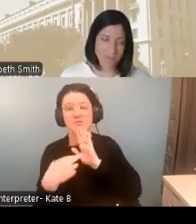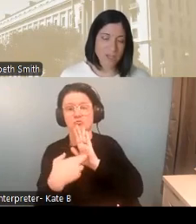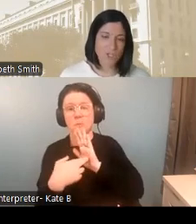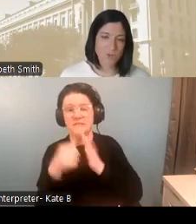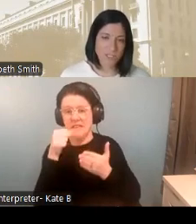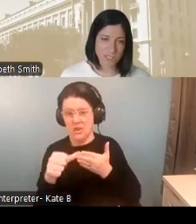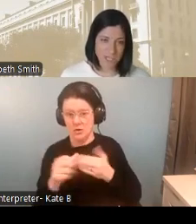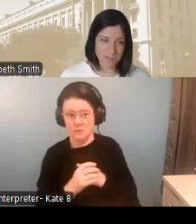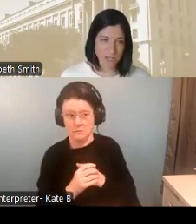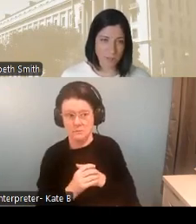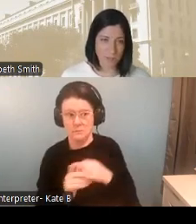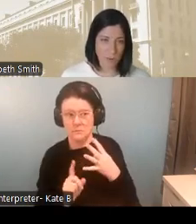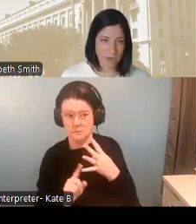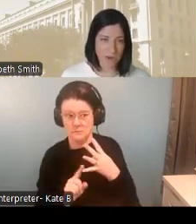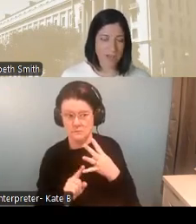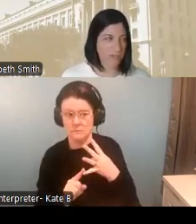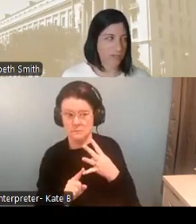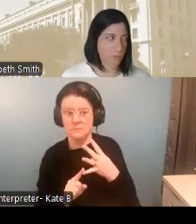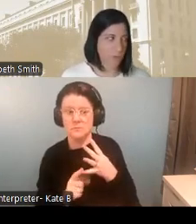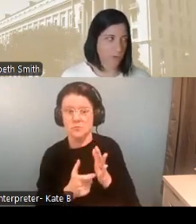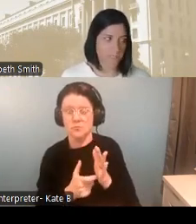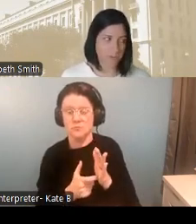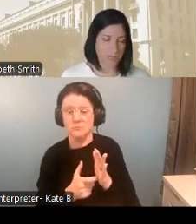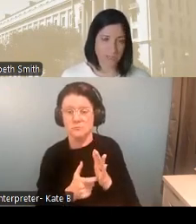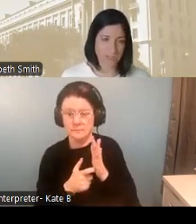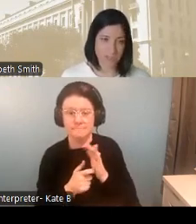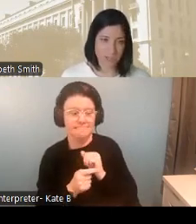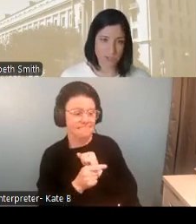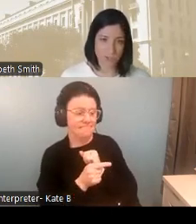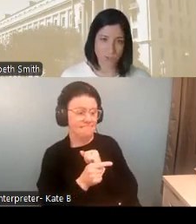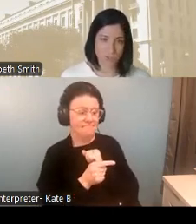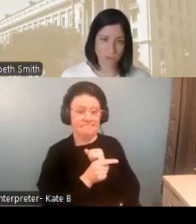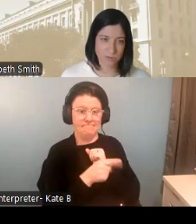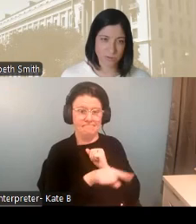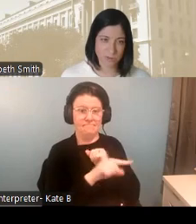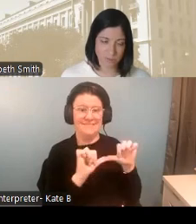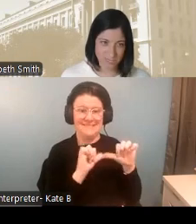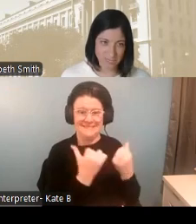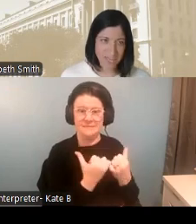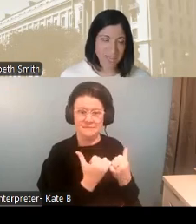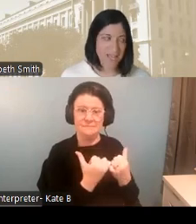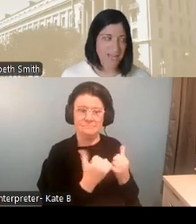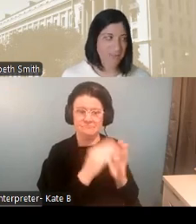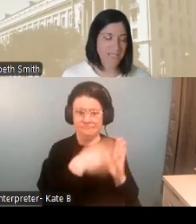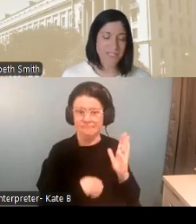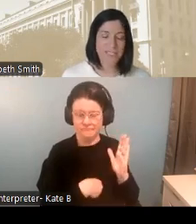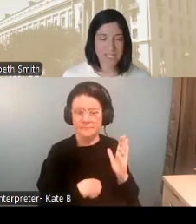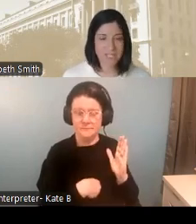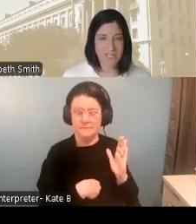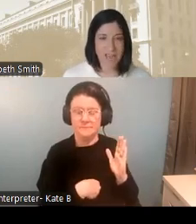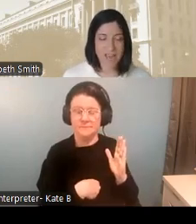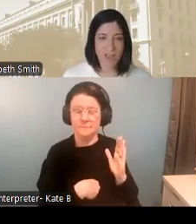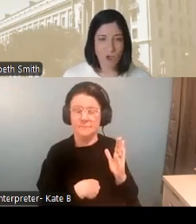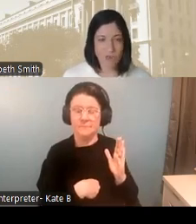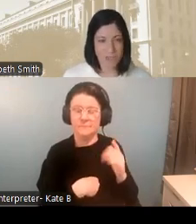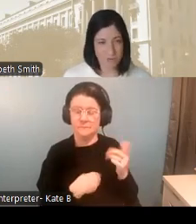letter. So this is a letter that we require every award recipient to complete. And it basically